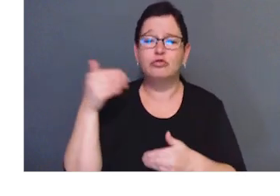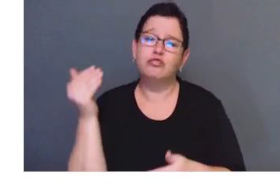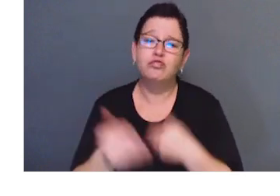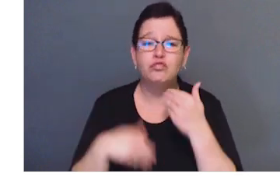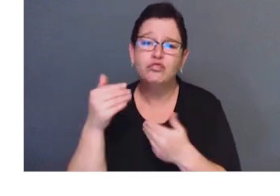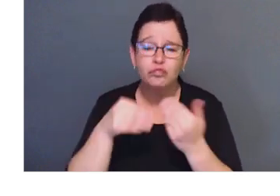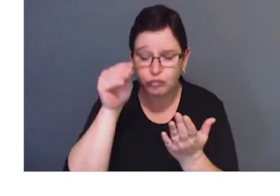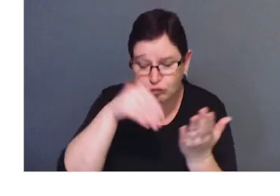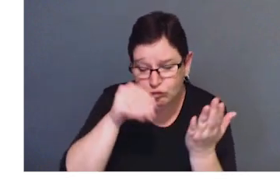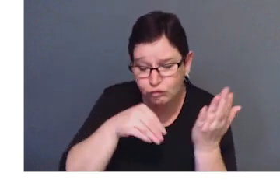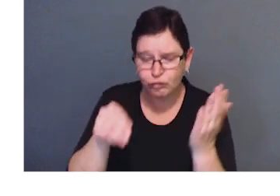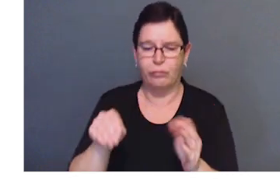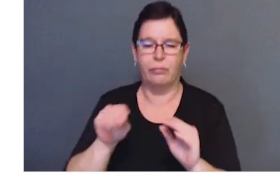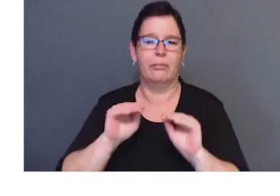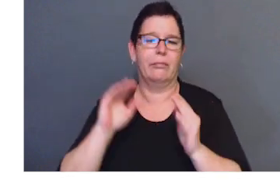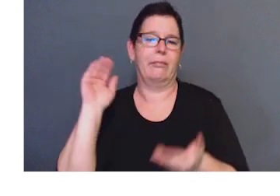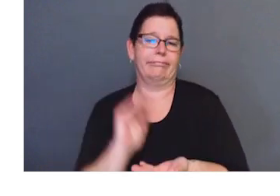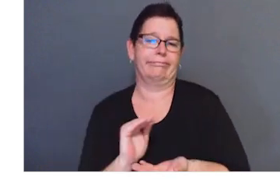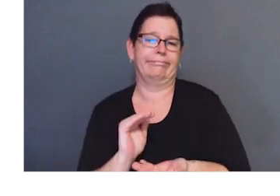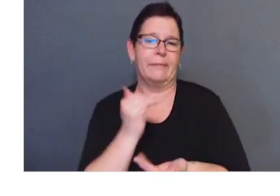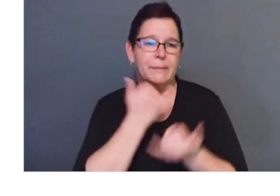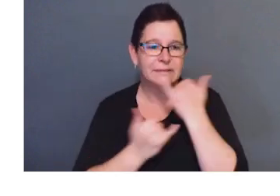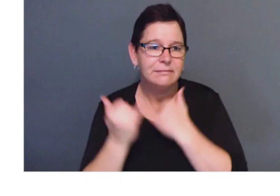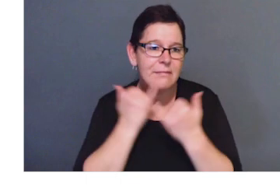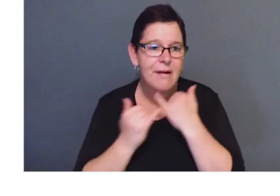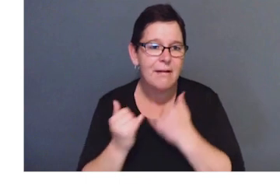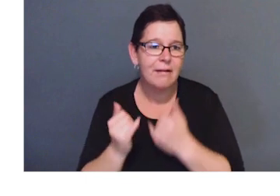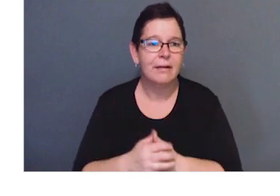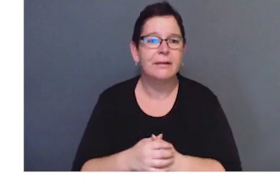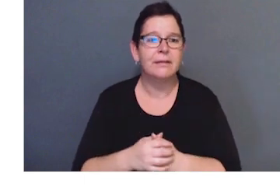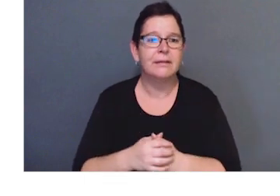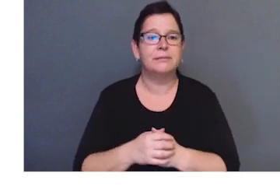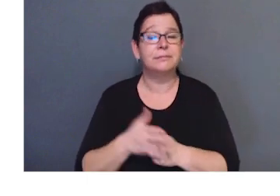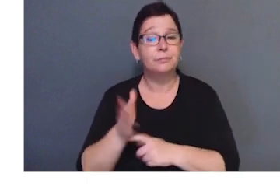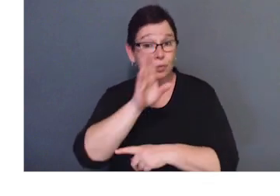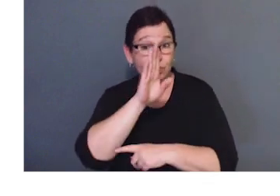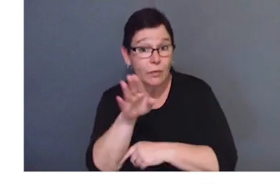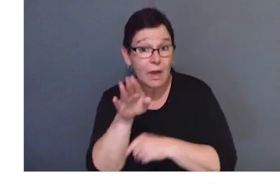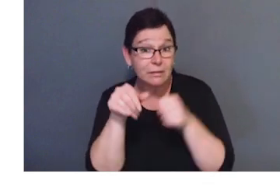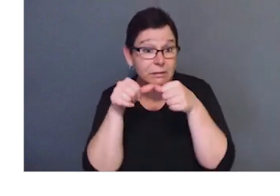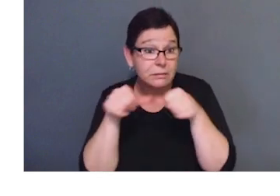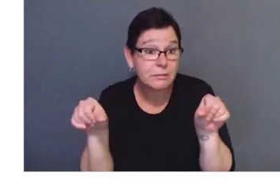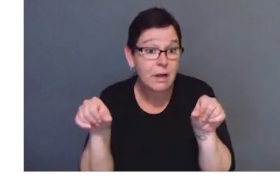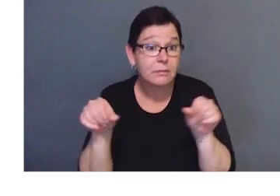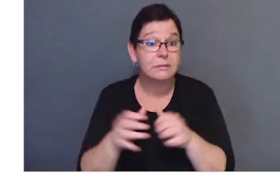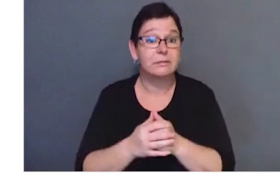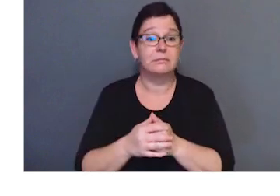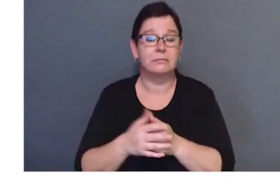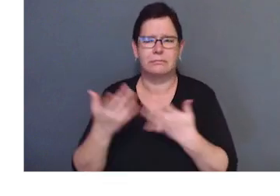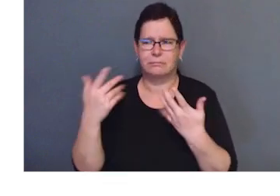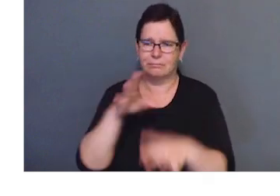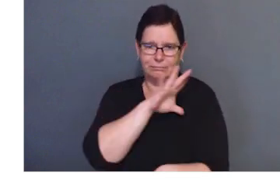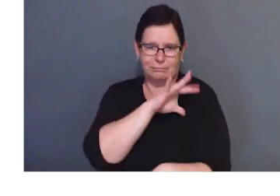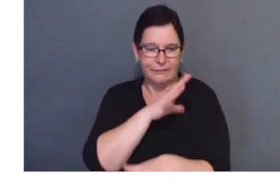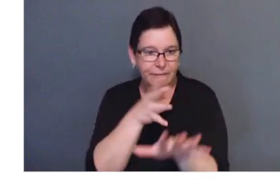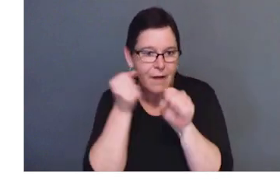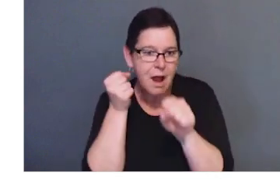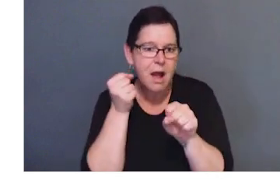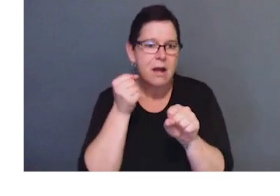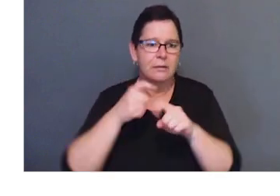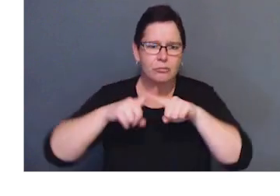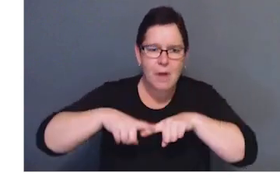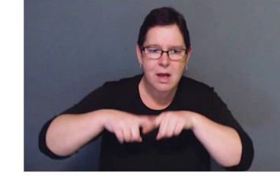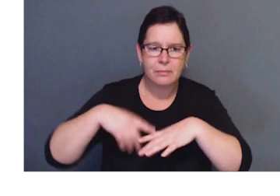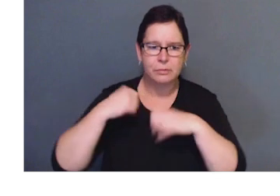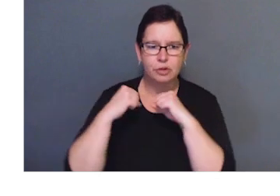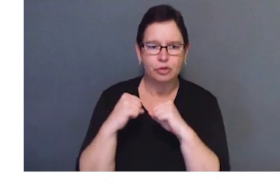Direct deposit is a fast, reliable, and secure way for individuals to get payments on time from the CRA in the event